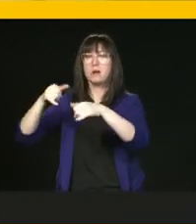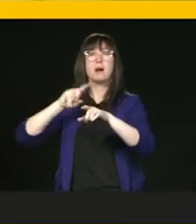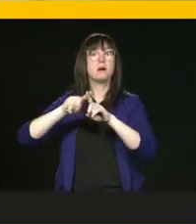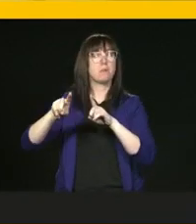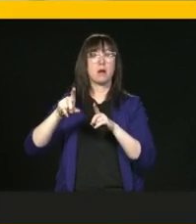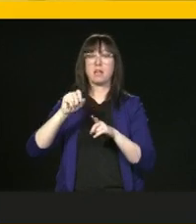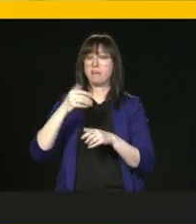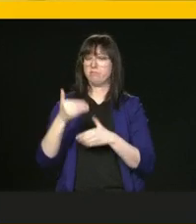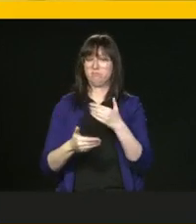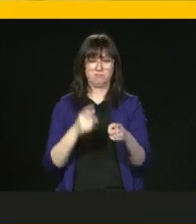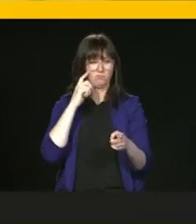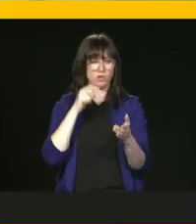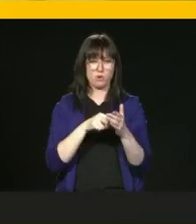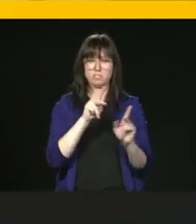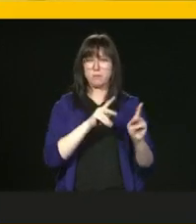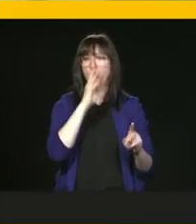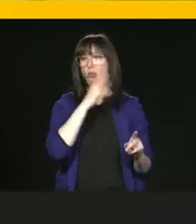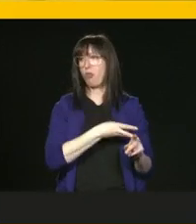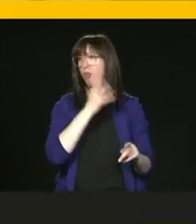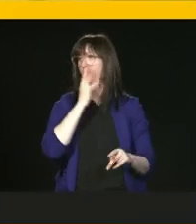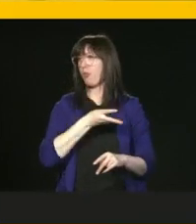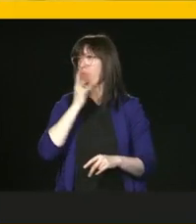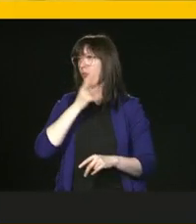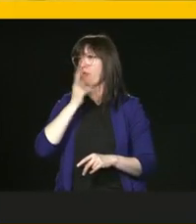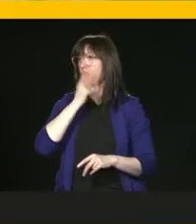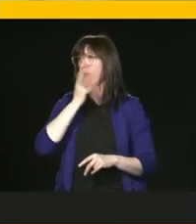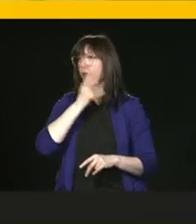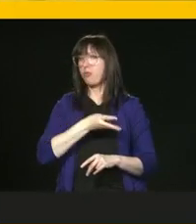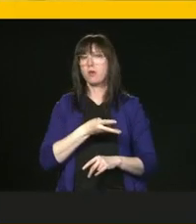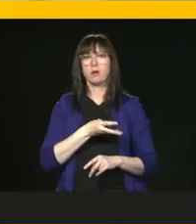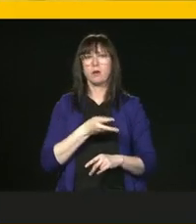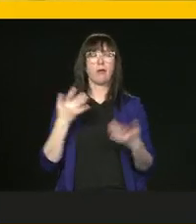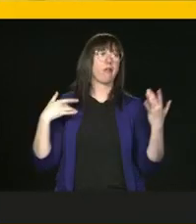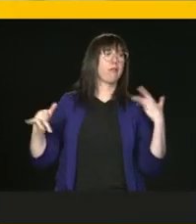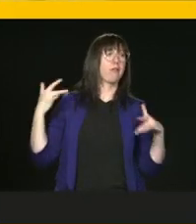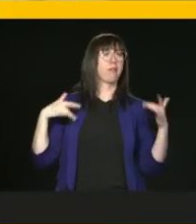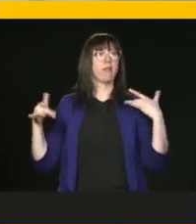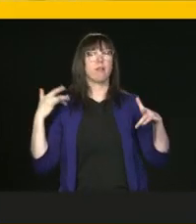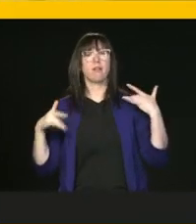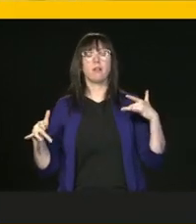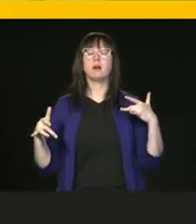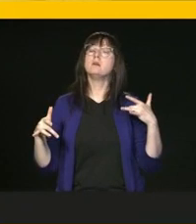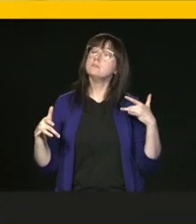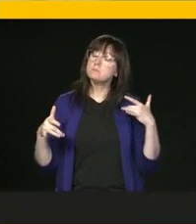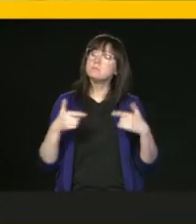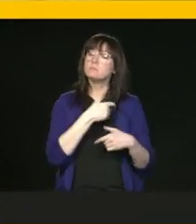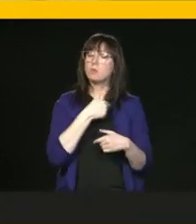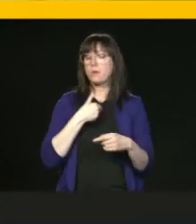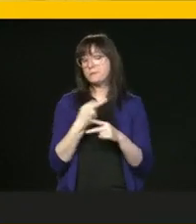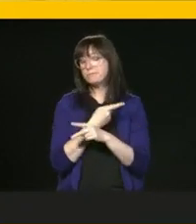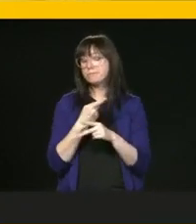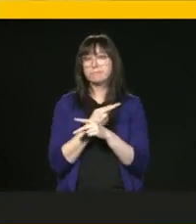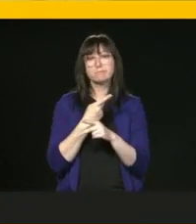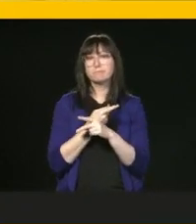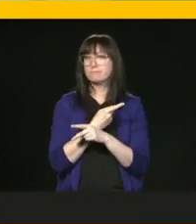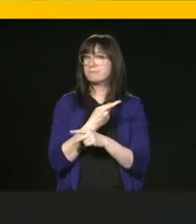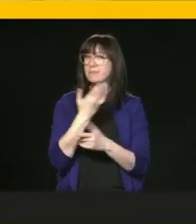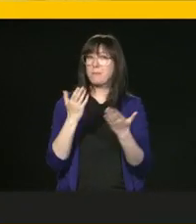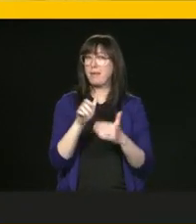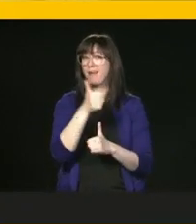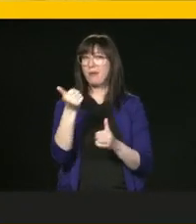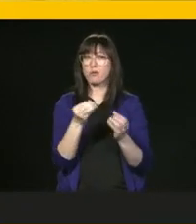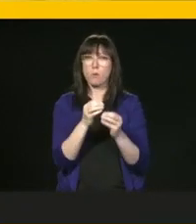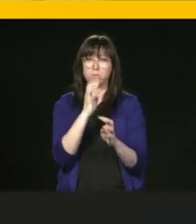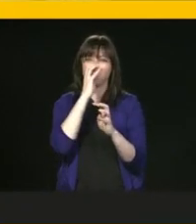that measures aren't being taken up properly, that aren't being followed, we will look at different measures that could be necessary